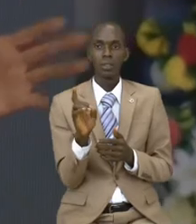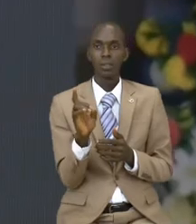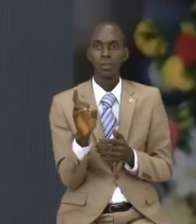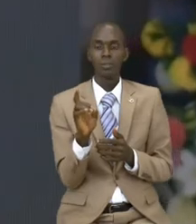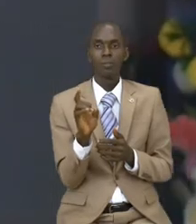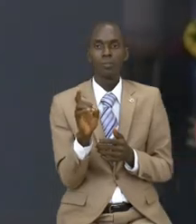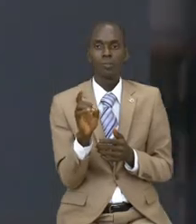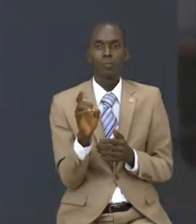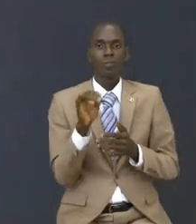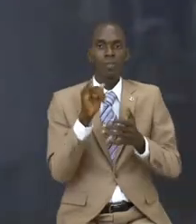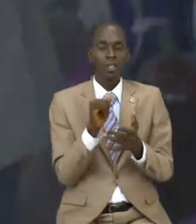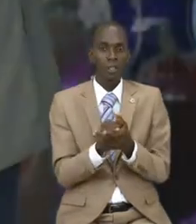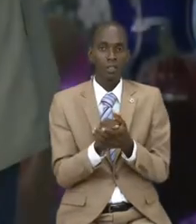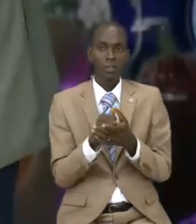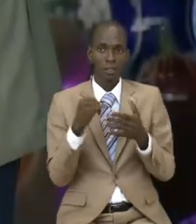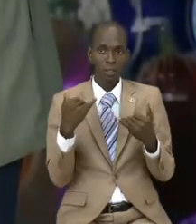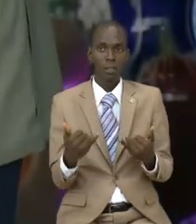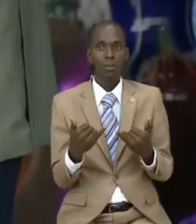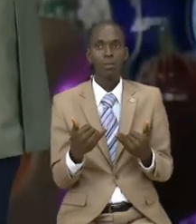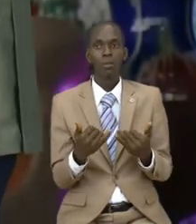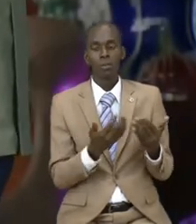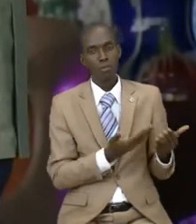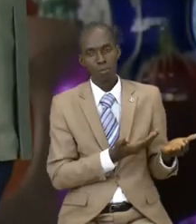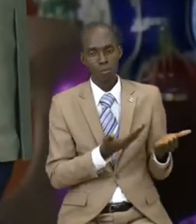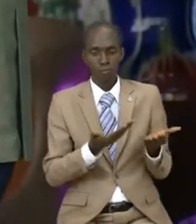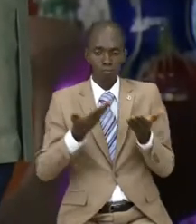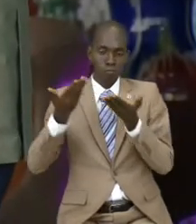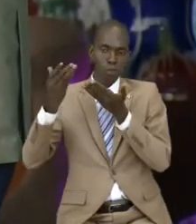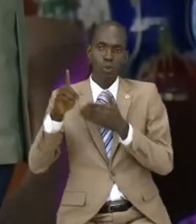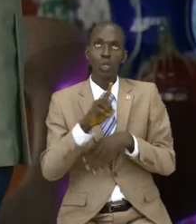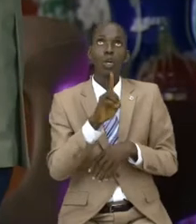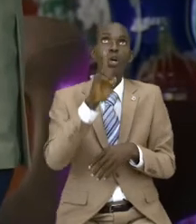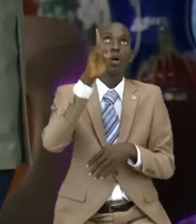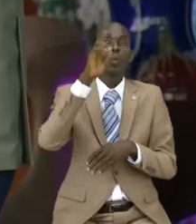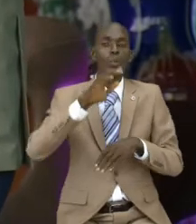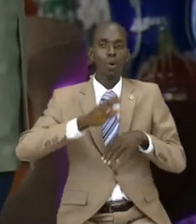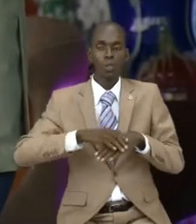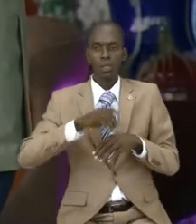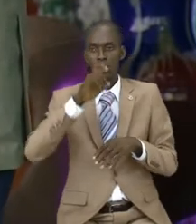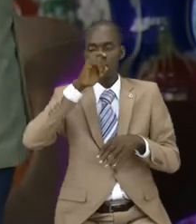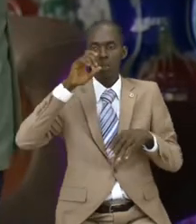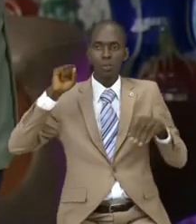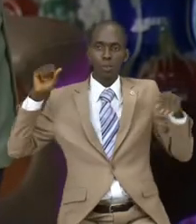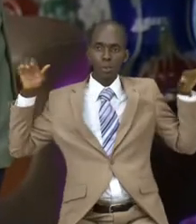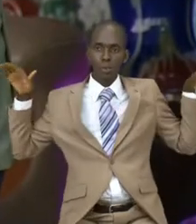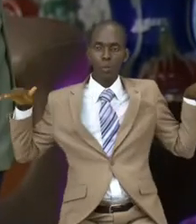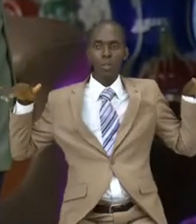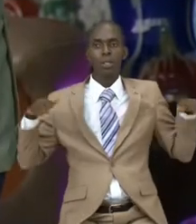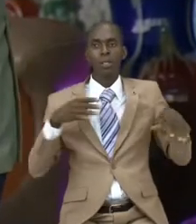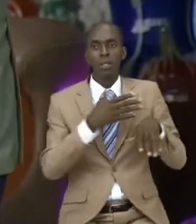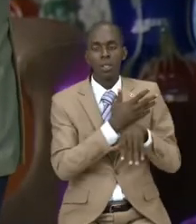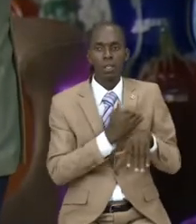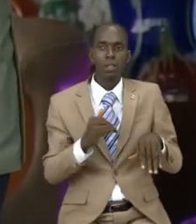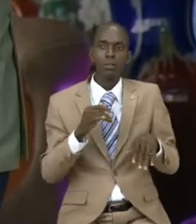fact that now he bore you up on eagle's wings and he